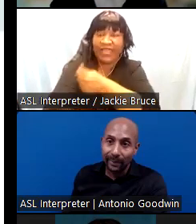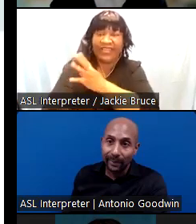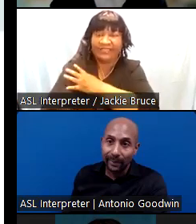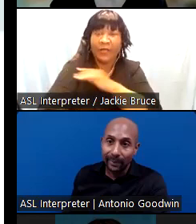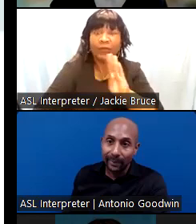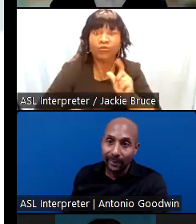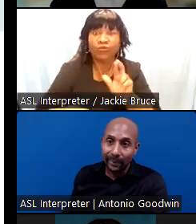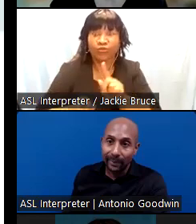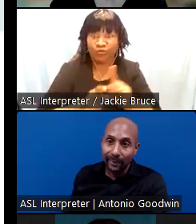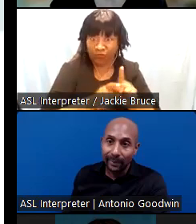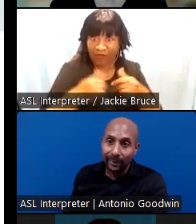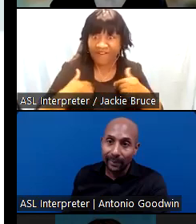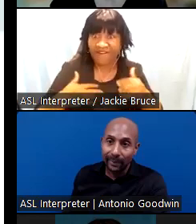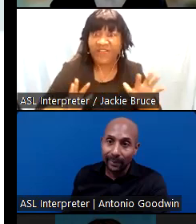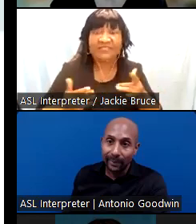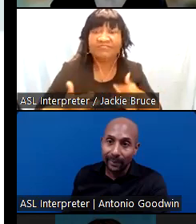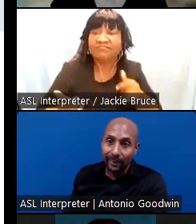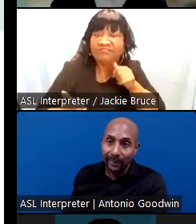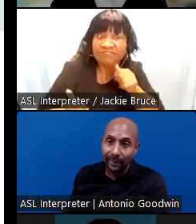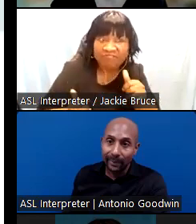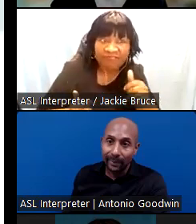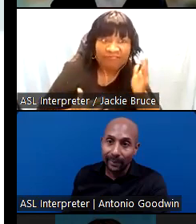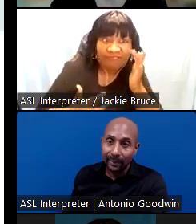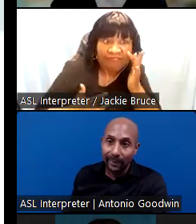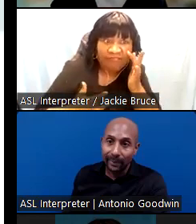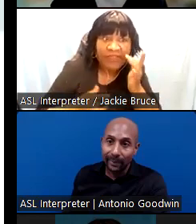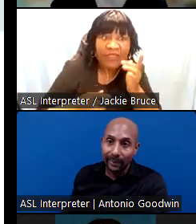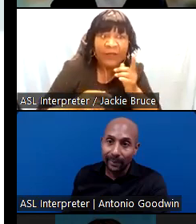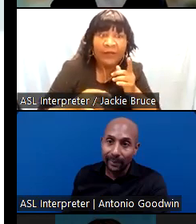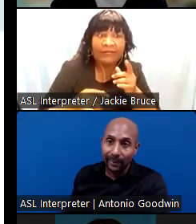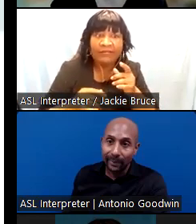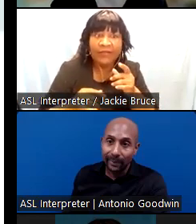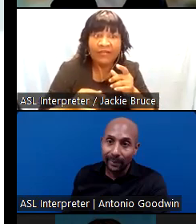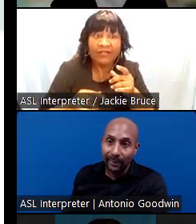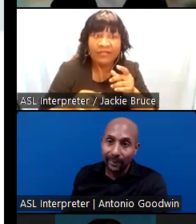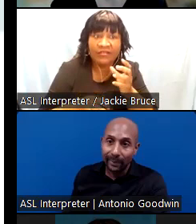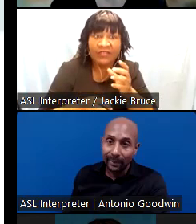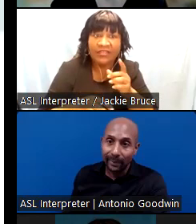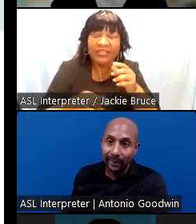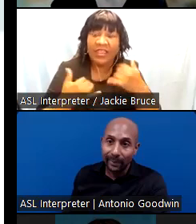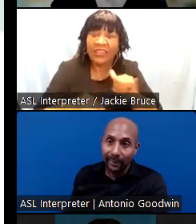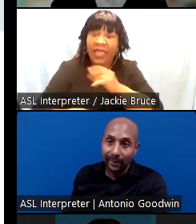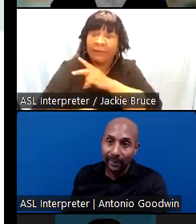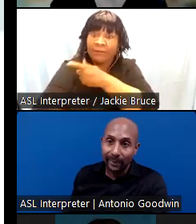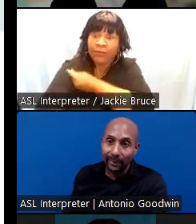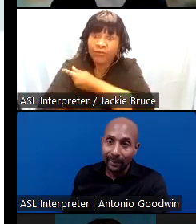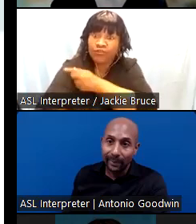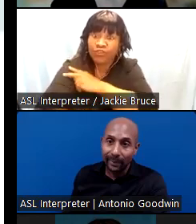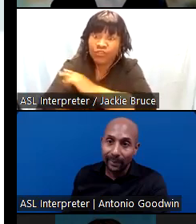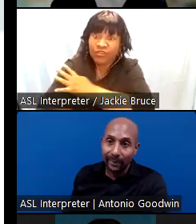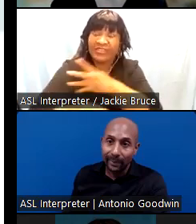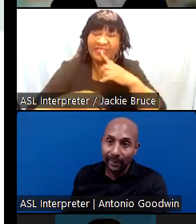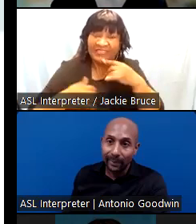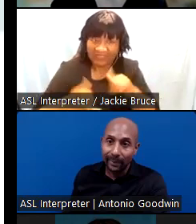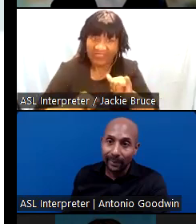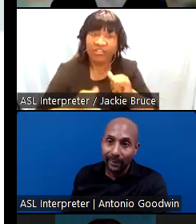So the vaccine still can prevent people from getting COVID, but